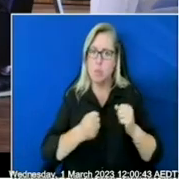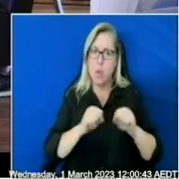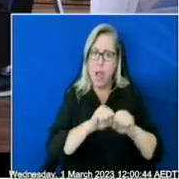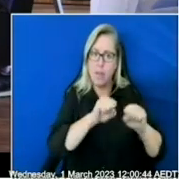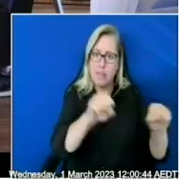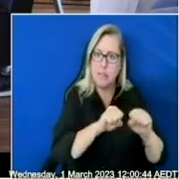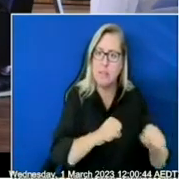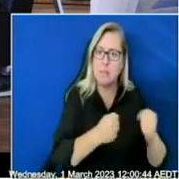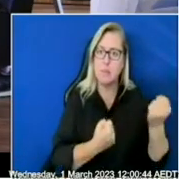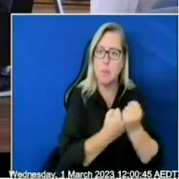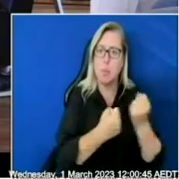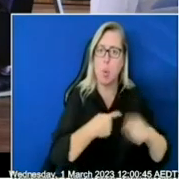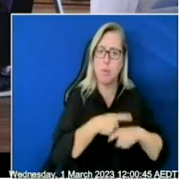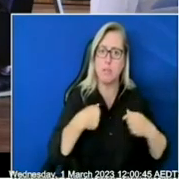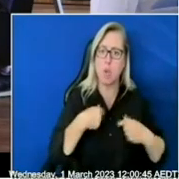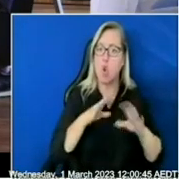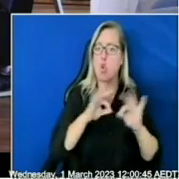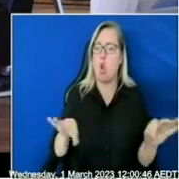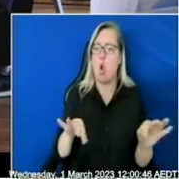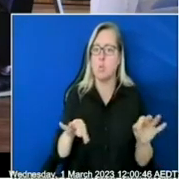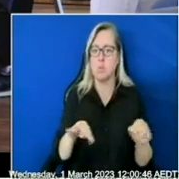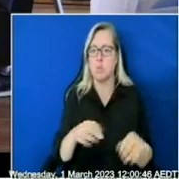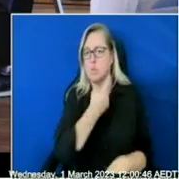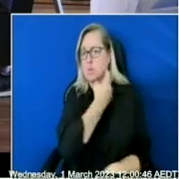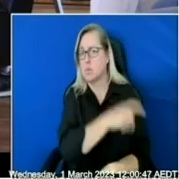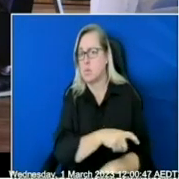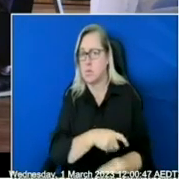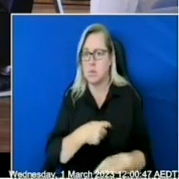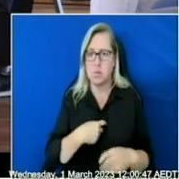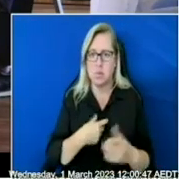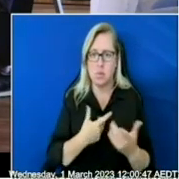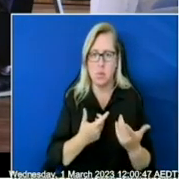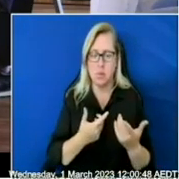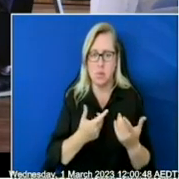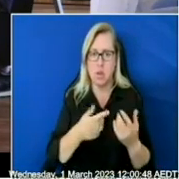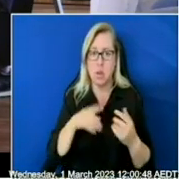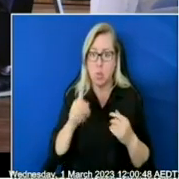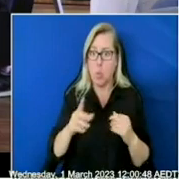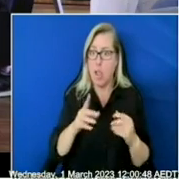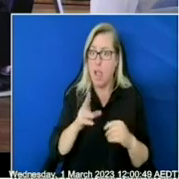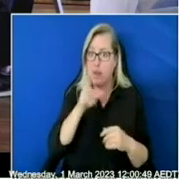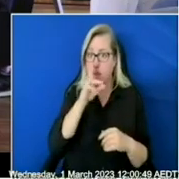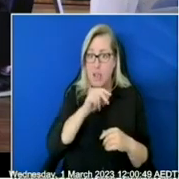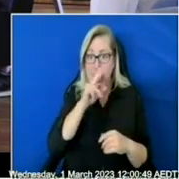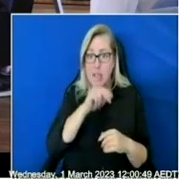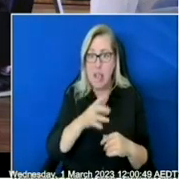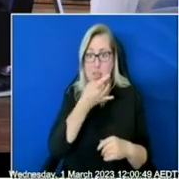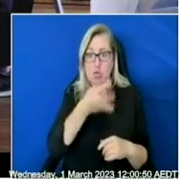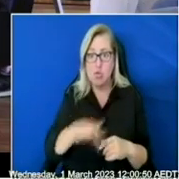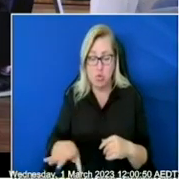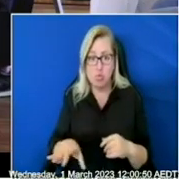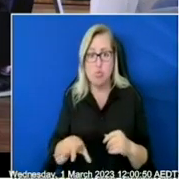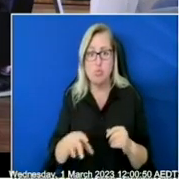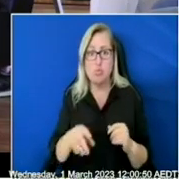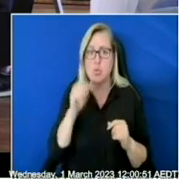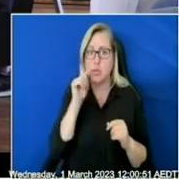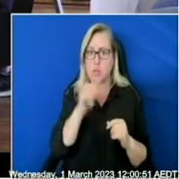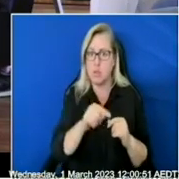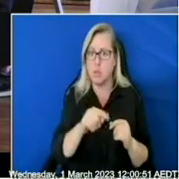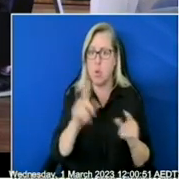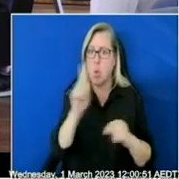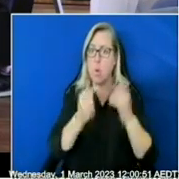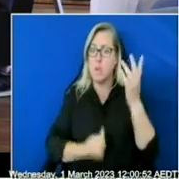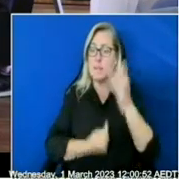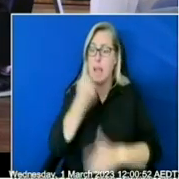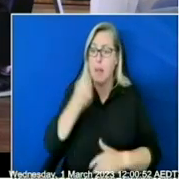into trouble, because we've had young kids who've asserted their sovereignty in a legal setting and have been locked up. And these are kids